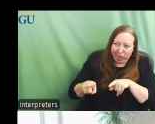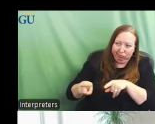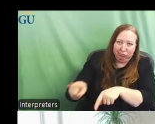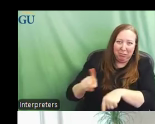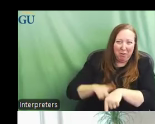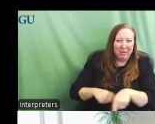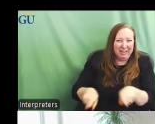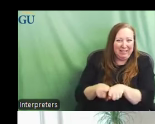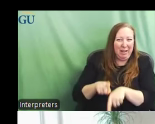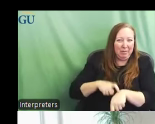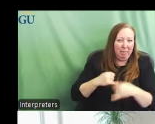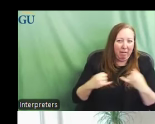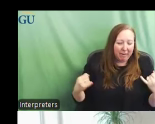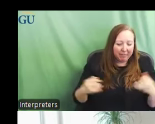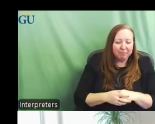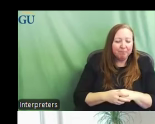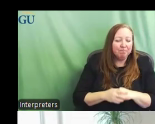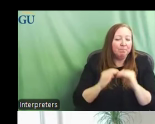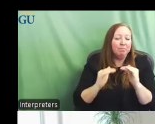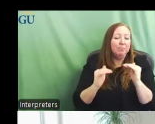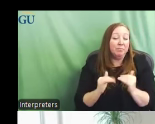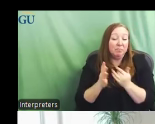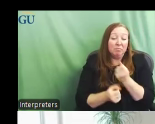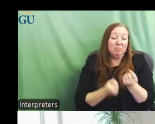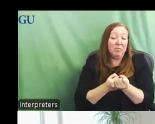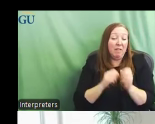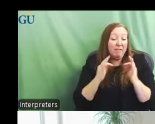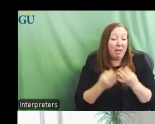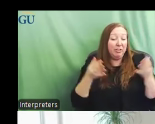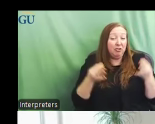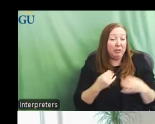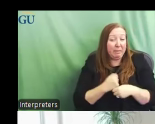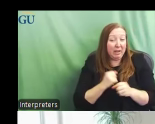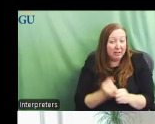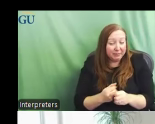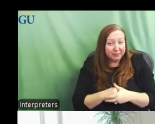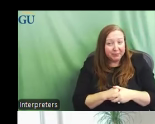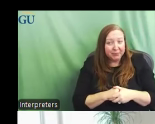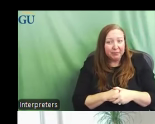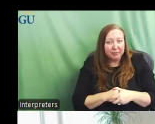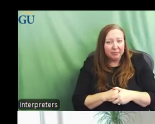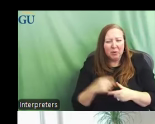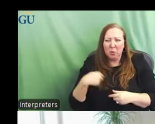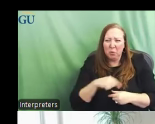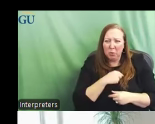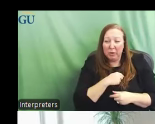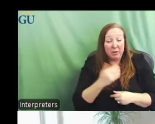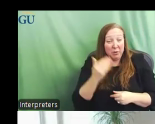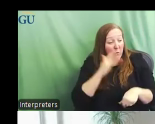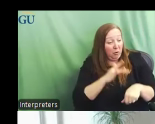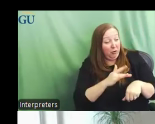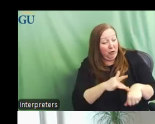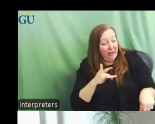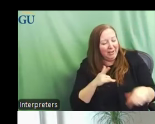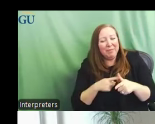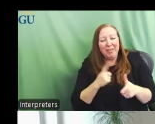family and decision-making. When we know early the families can be involved in that decision-making, looking at all